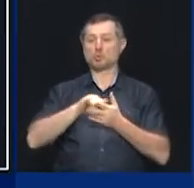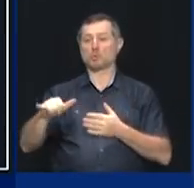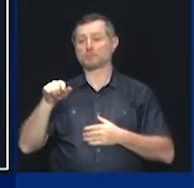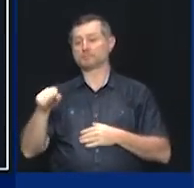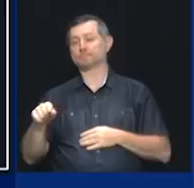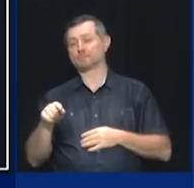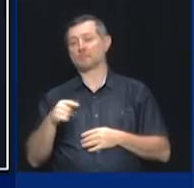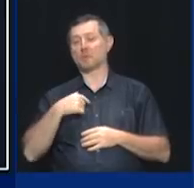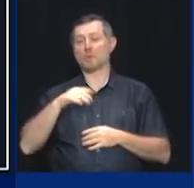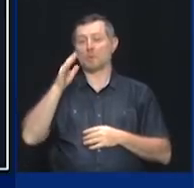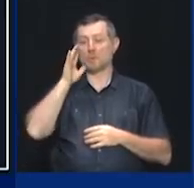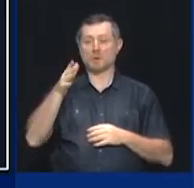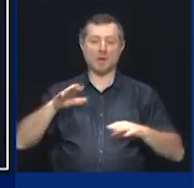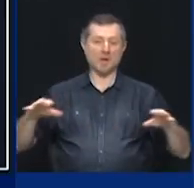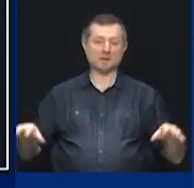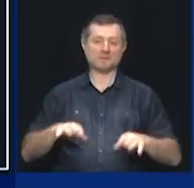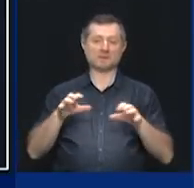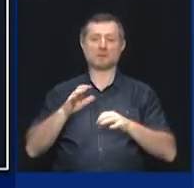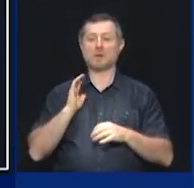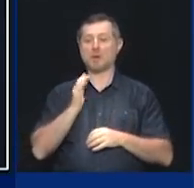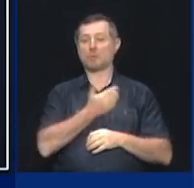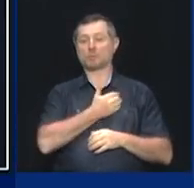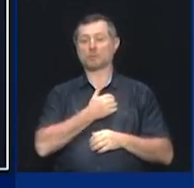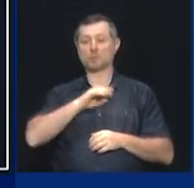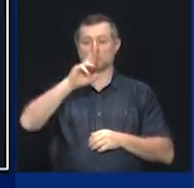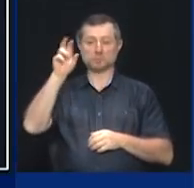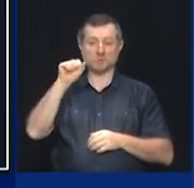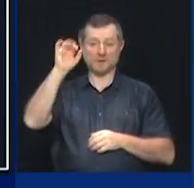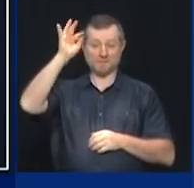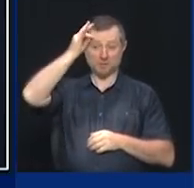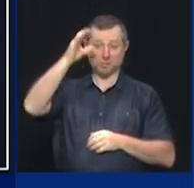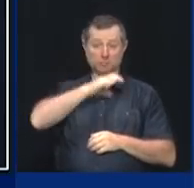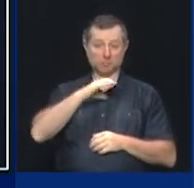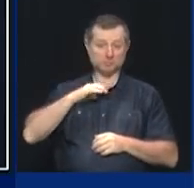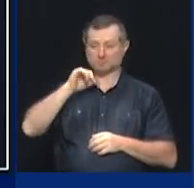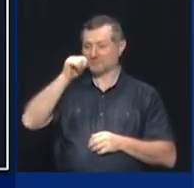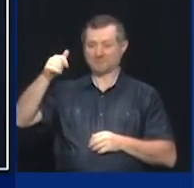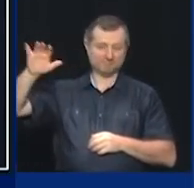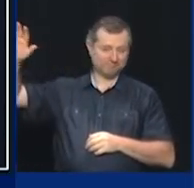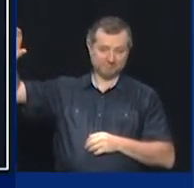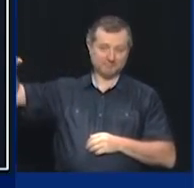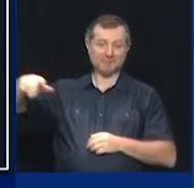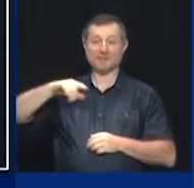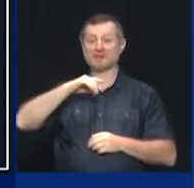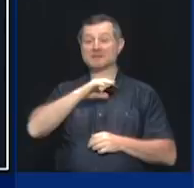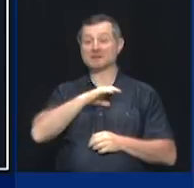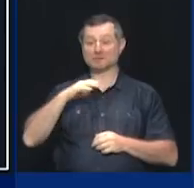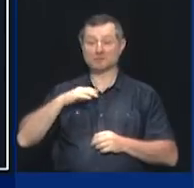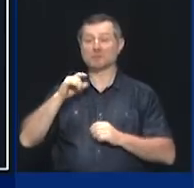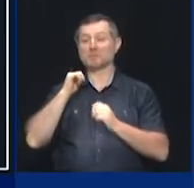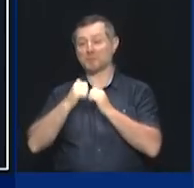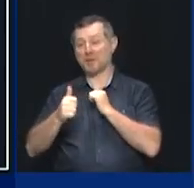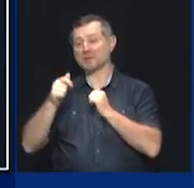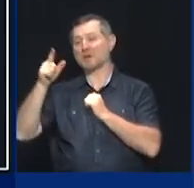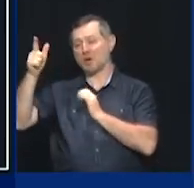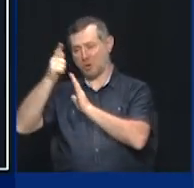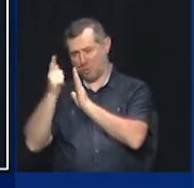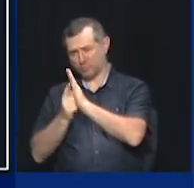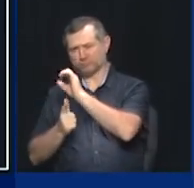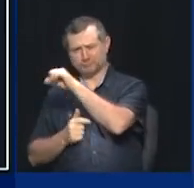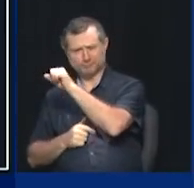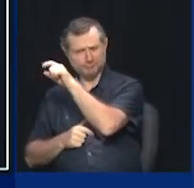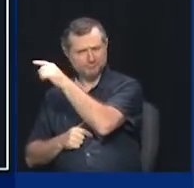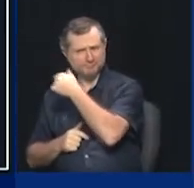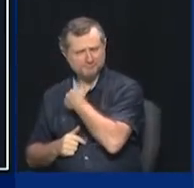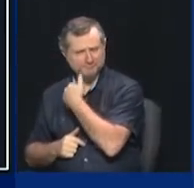do. Congress actually passed a law that holds gun